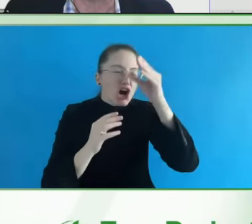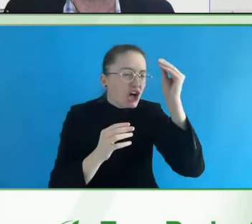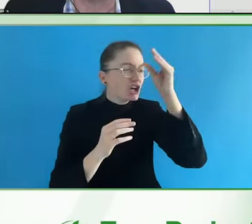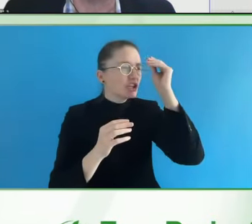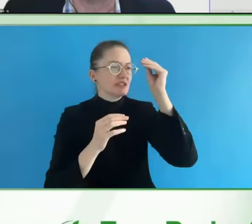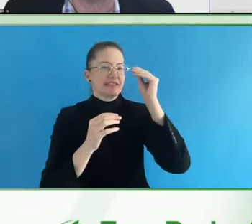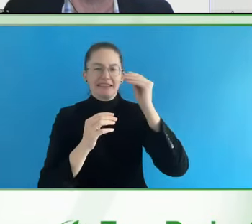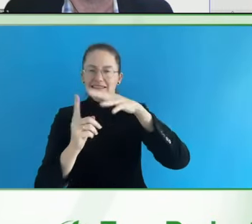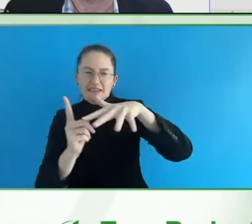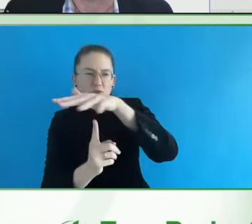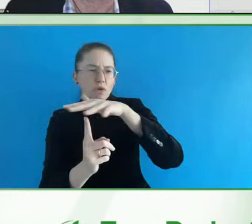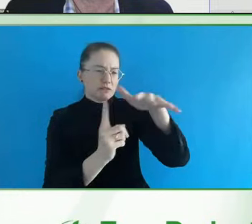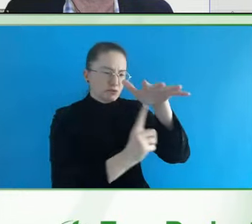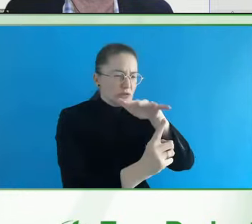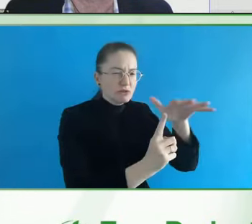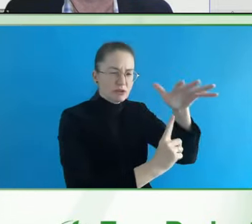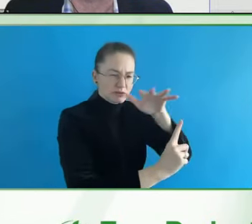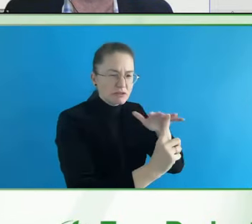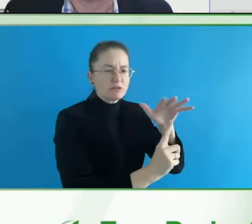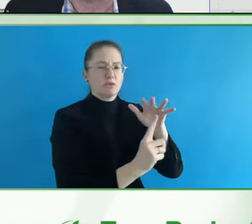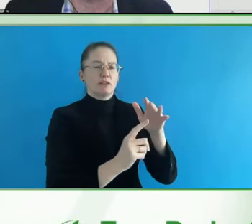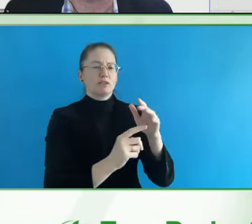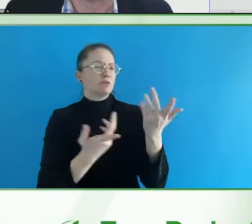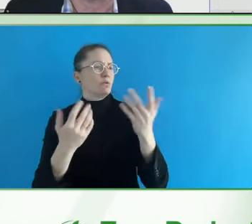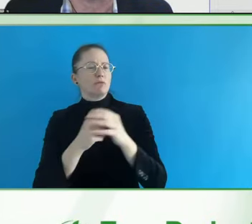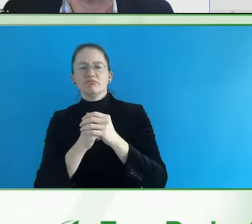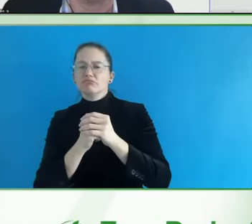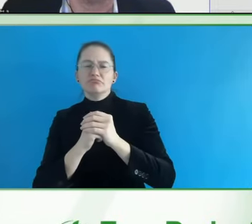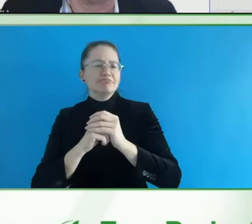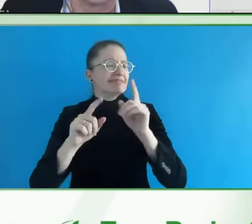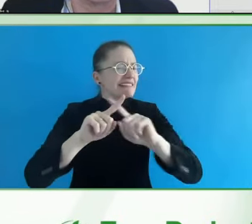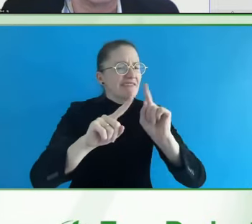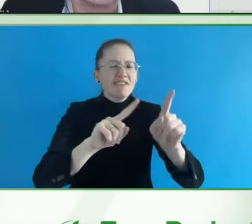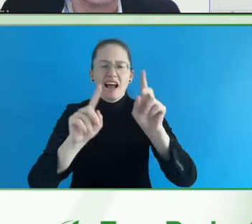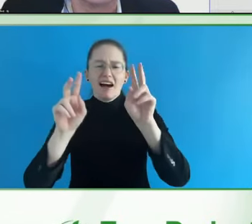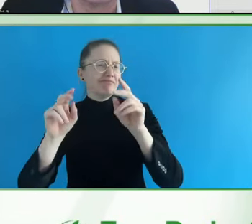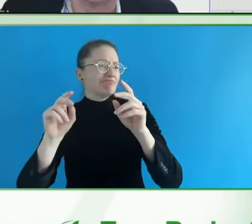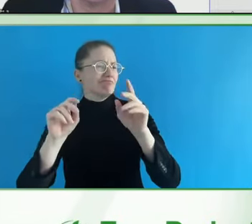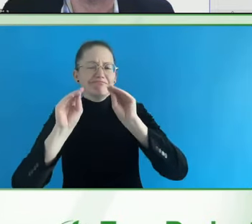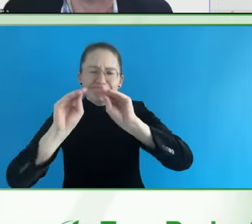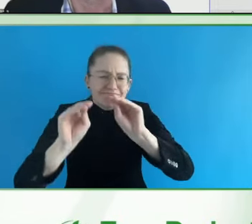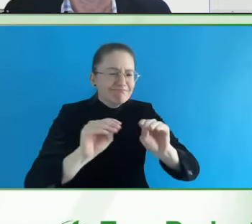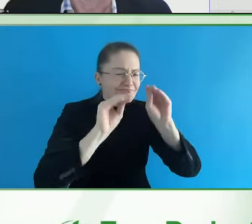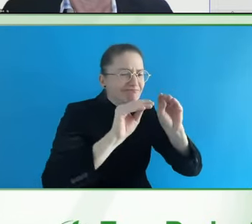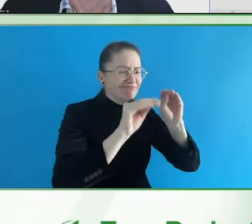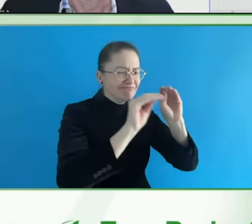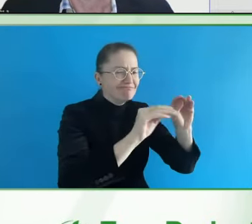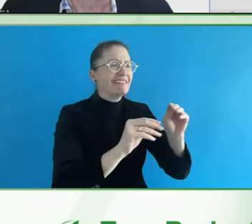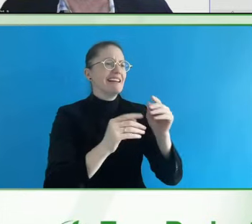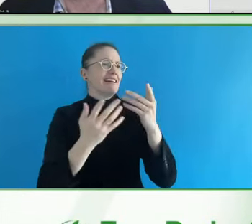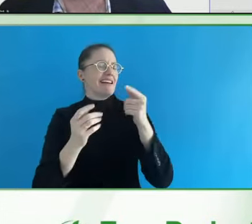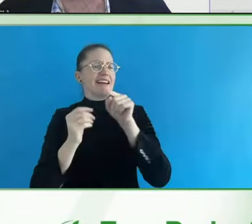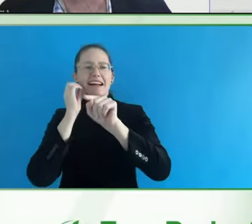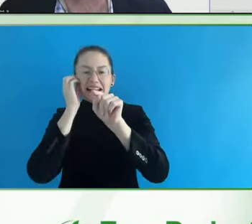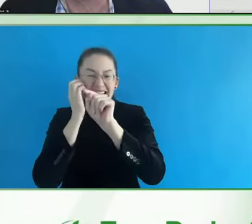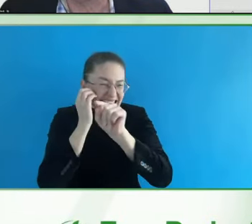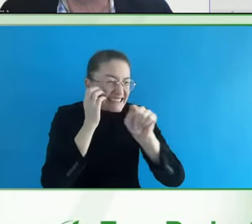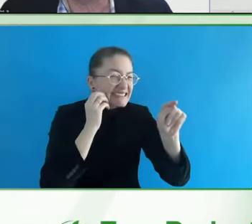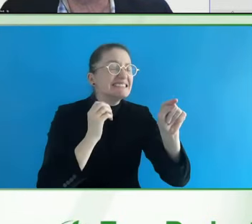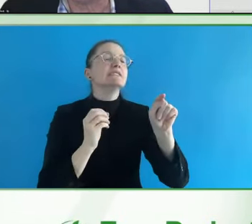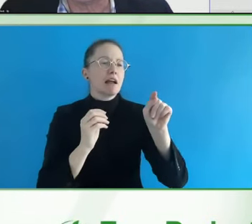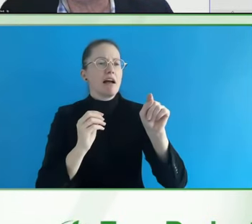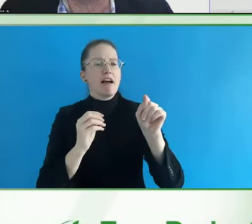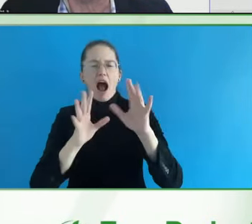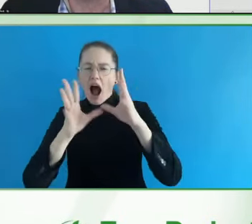relevant tasks and activities to solve problems in a creative and cooperative way. Indeed, they should